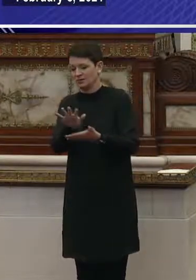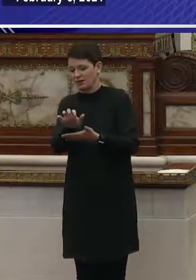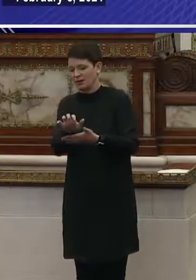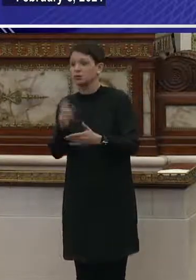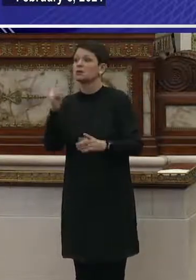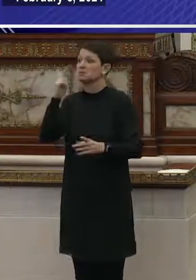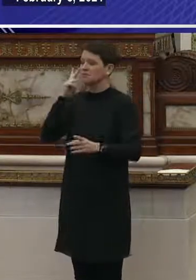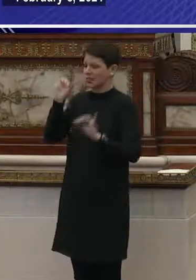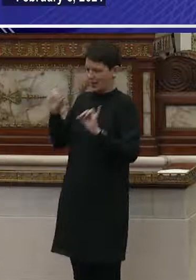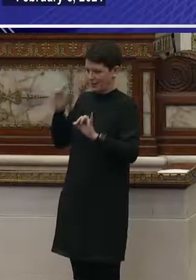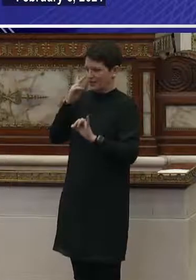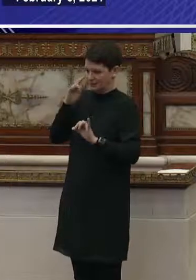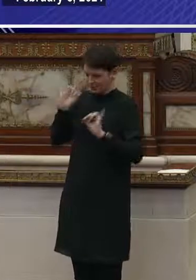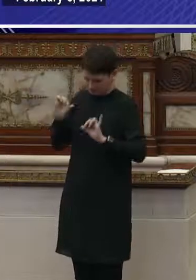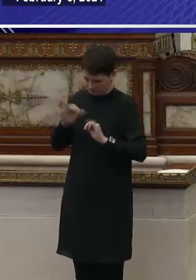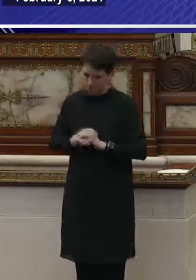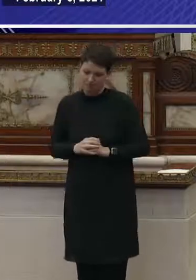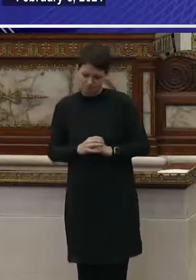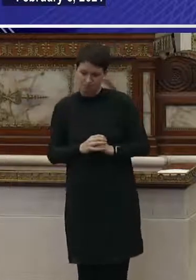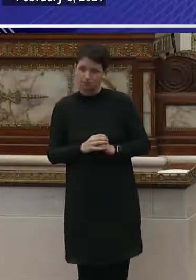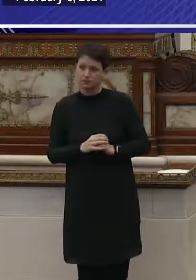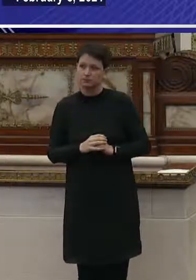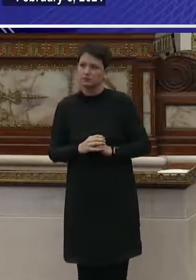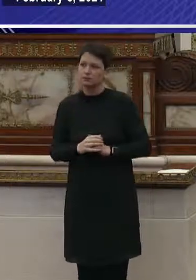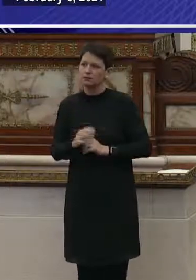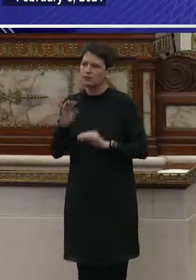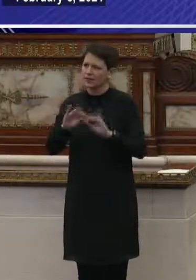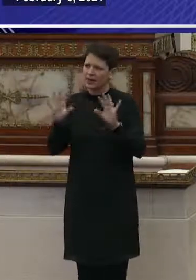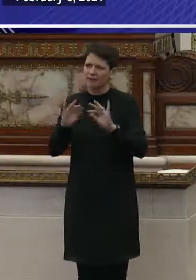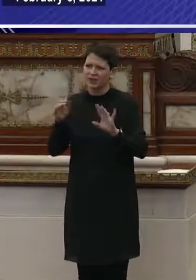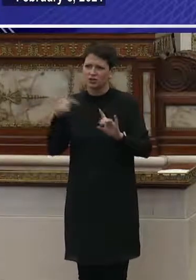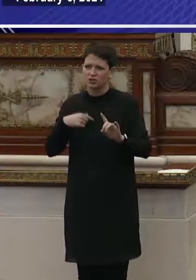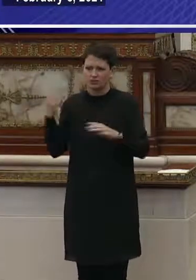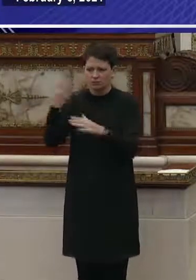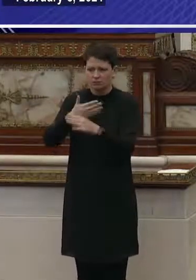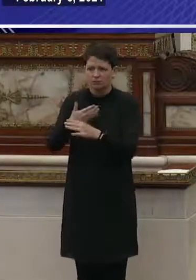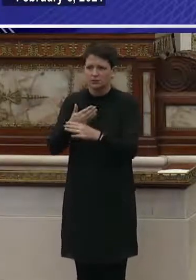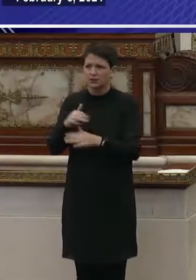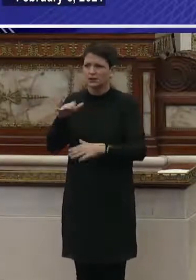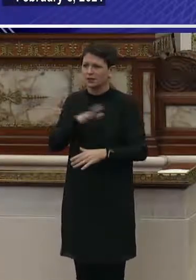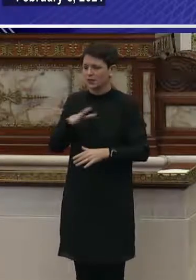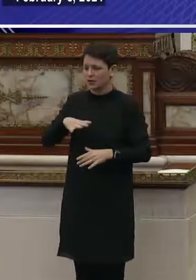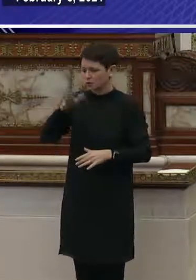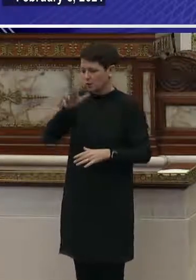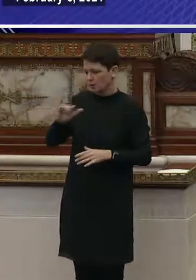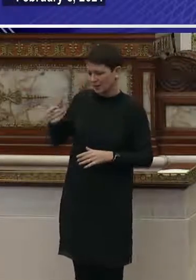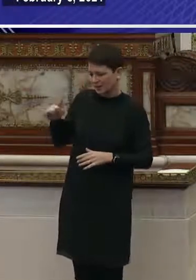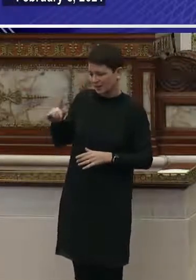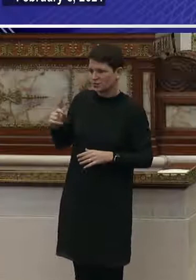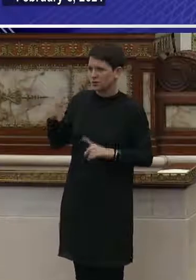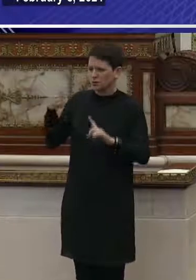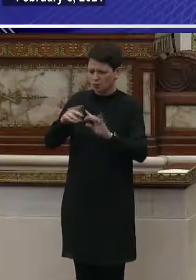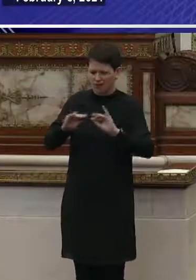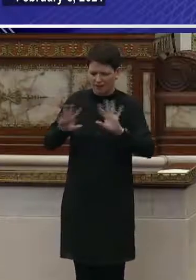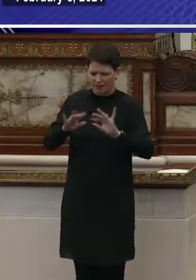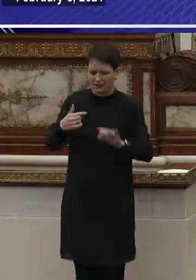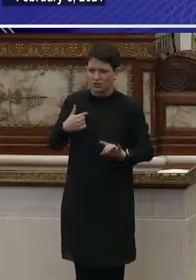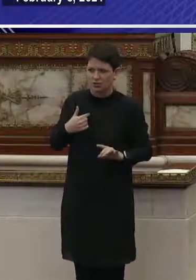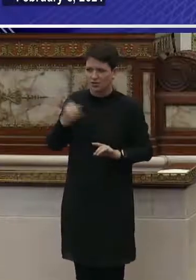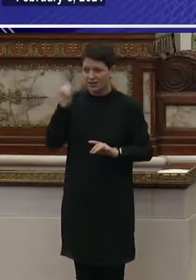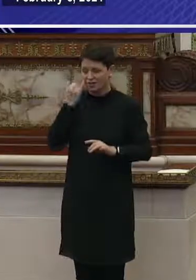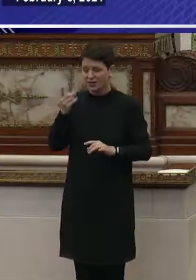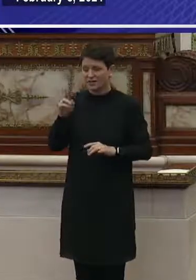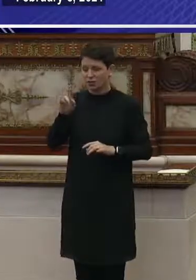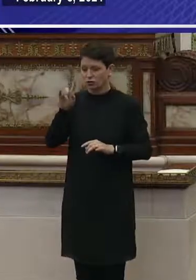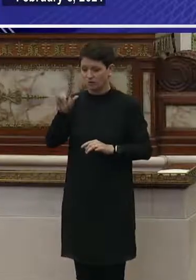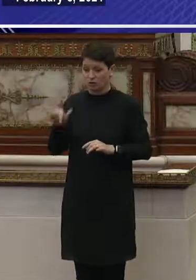see. Okay, all right, okay. Clarification, Madam Yes, Chair? ma'am. Yes, Councilwoman. A quick point of clarification. If Dr.